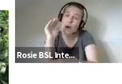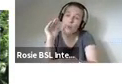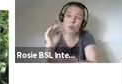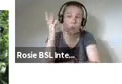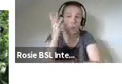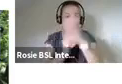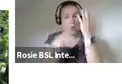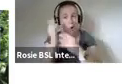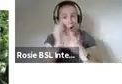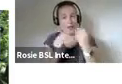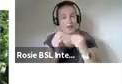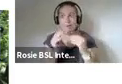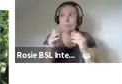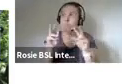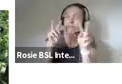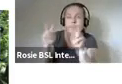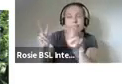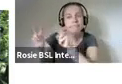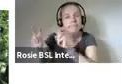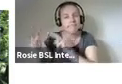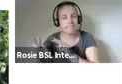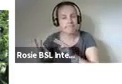Ukraine and in Swaziland.